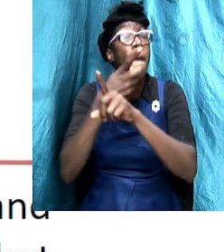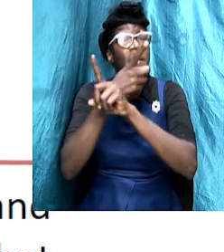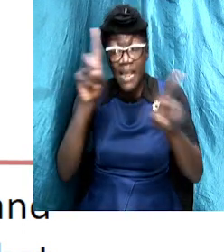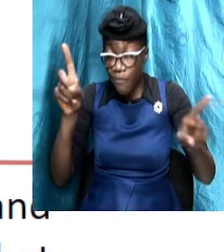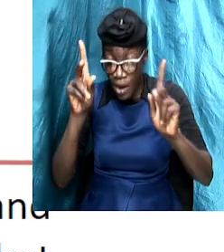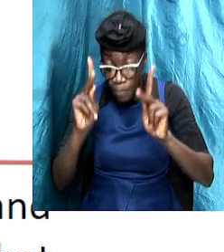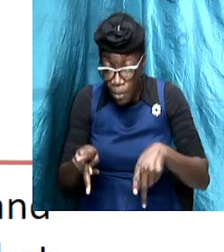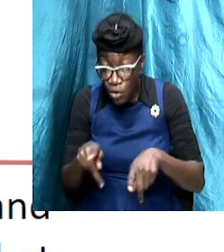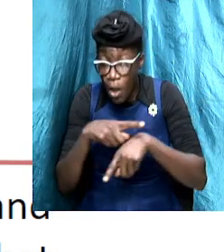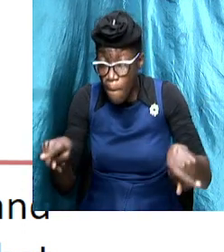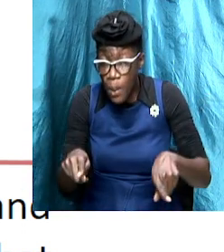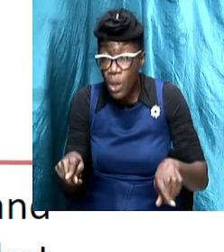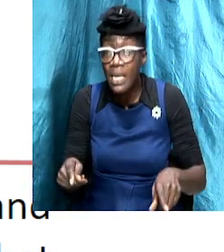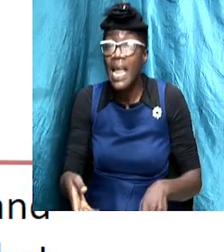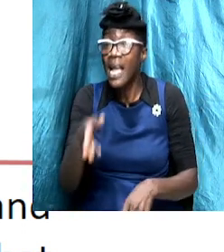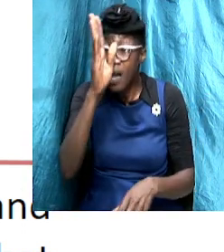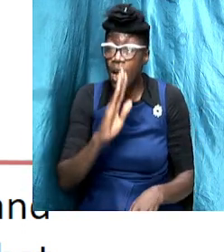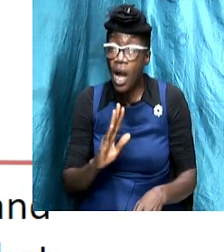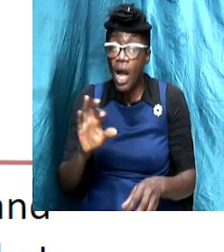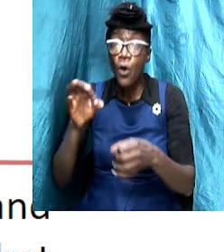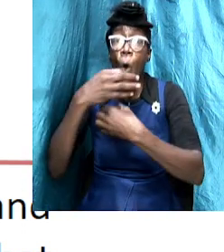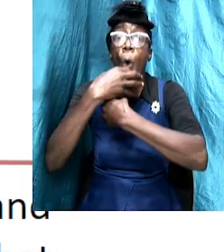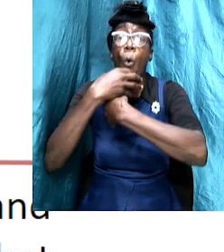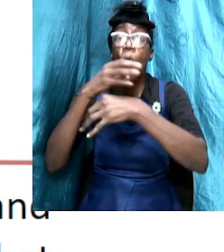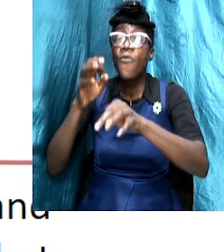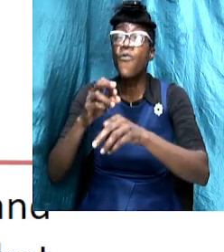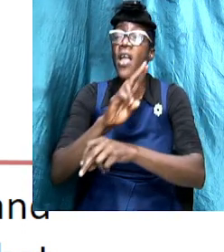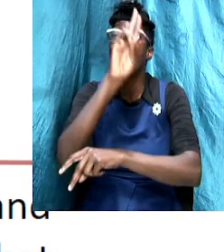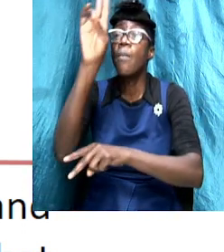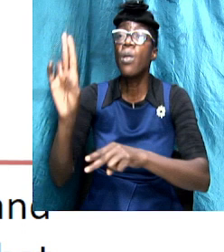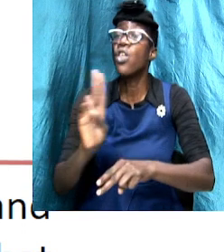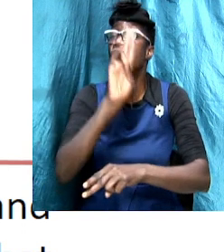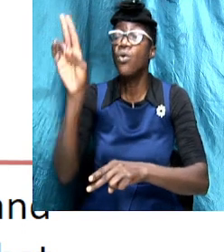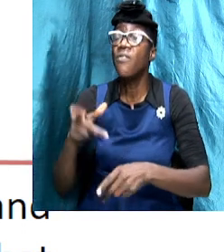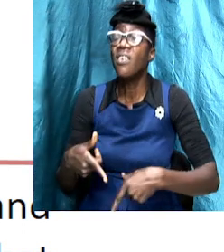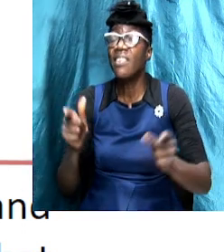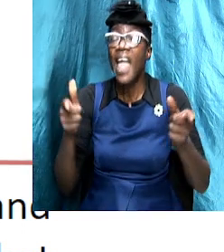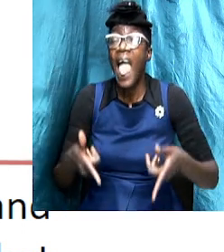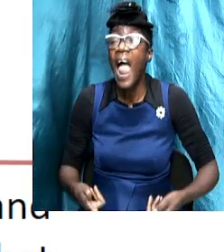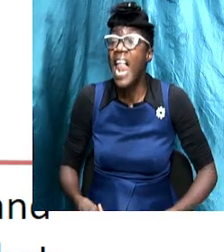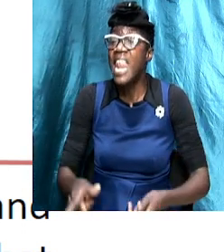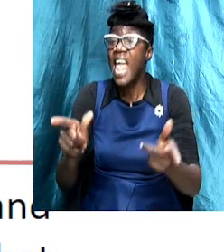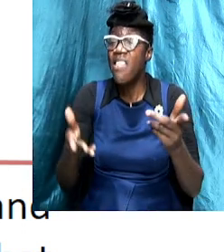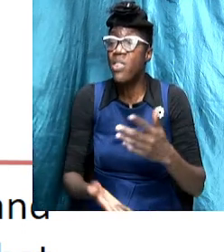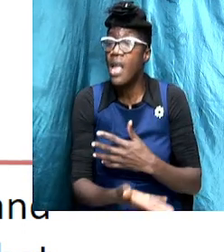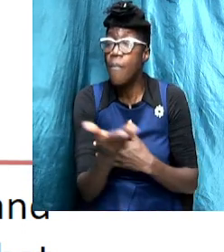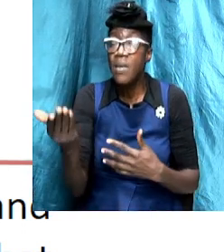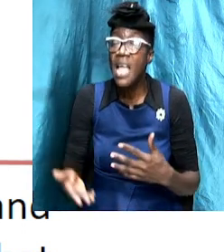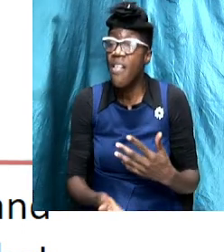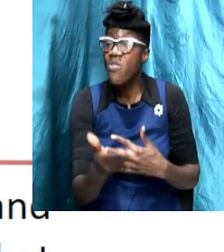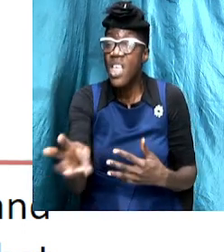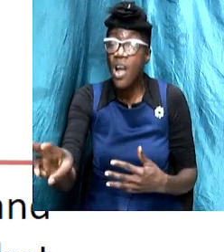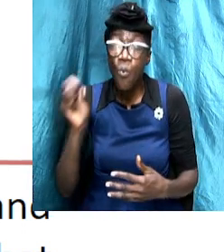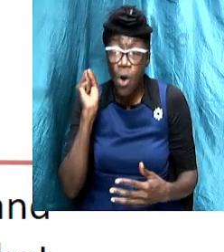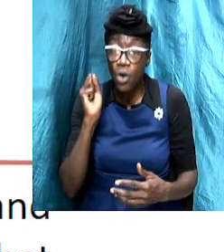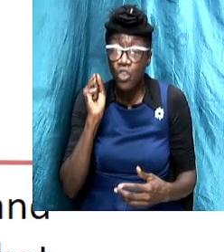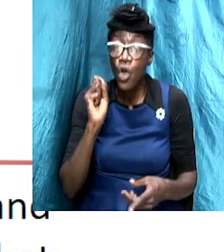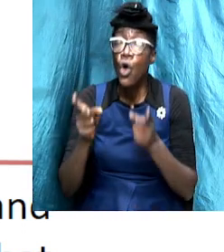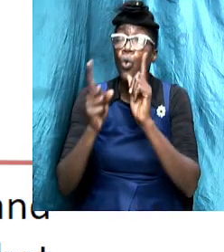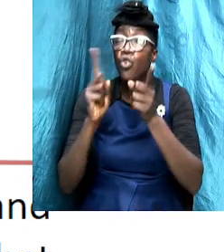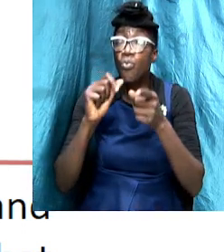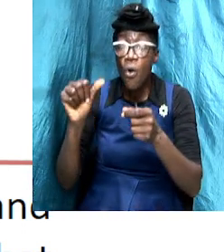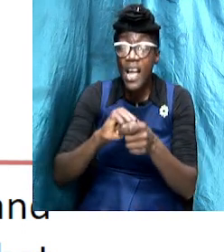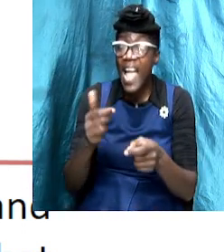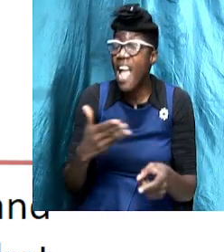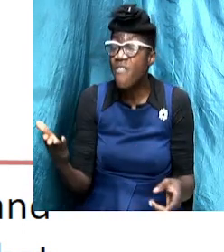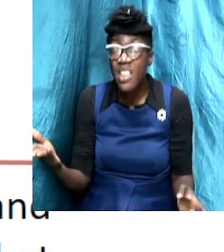who framed the universe, the God who said, let there be and there was, the God who spoke everything into being, the God